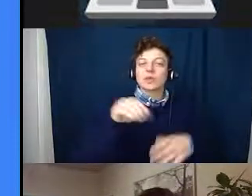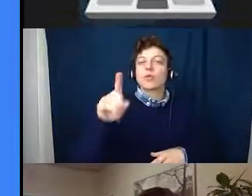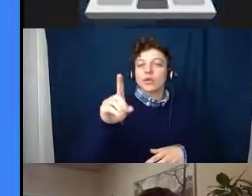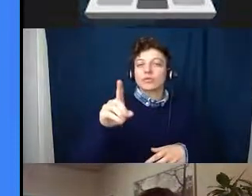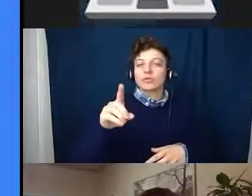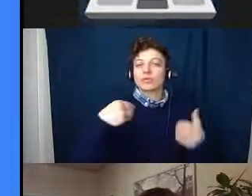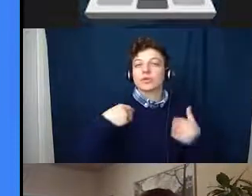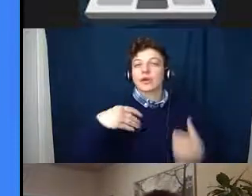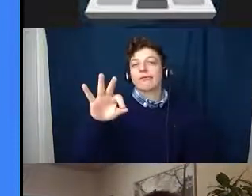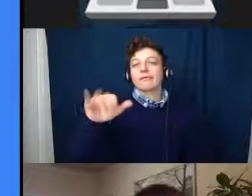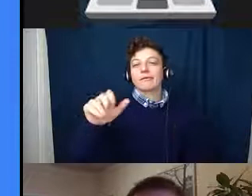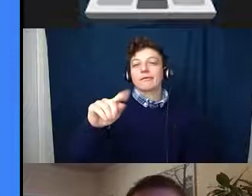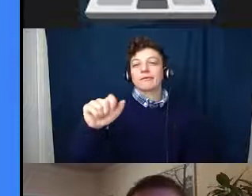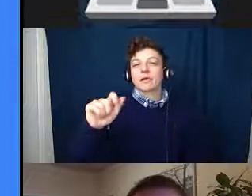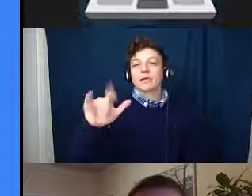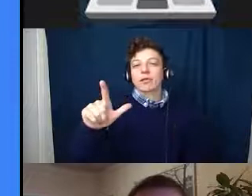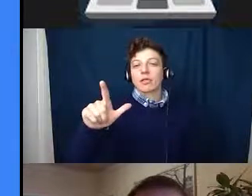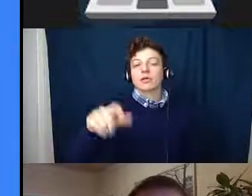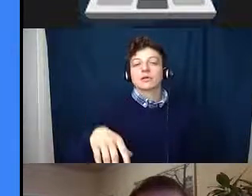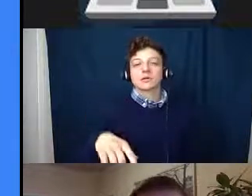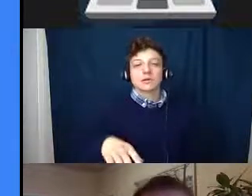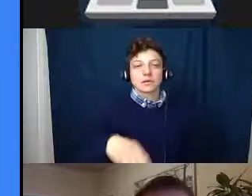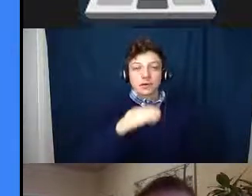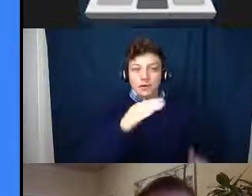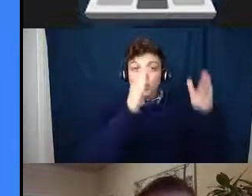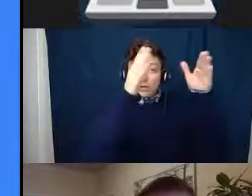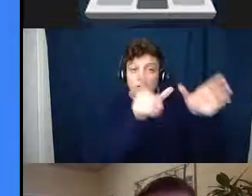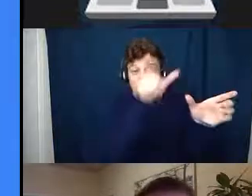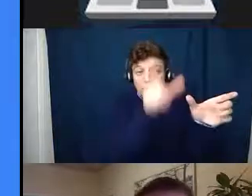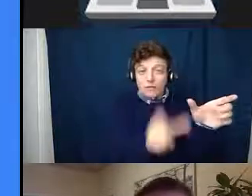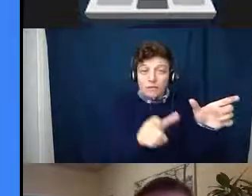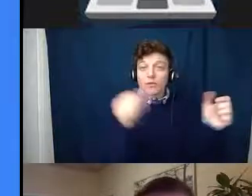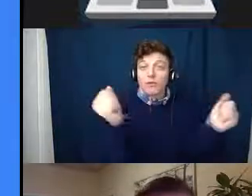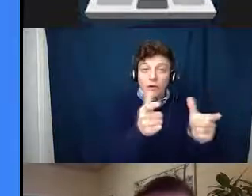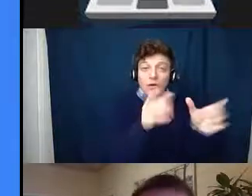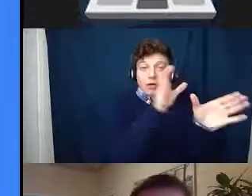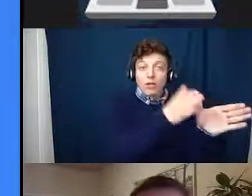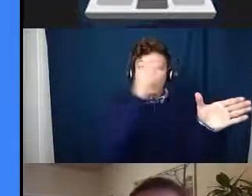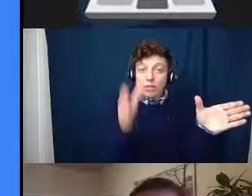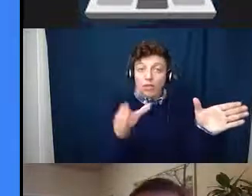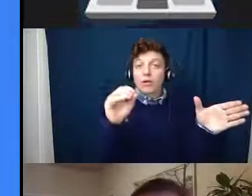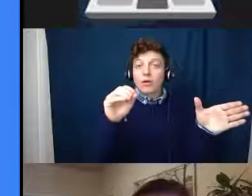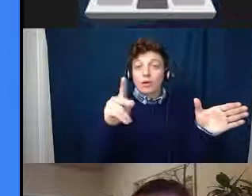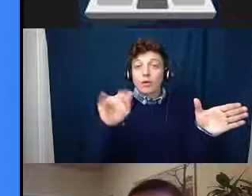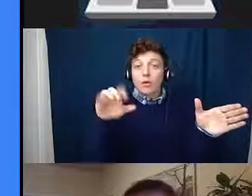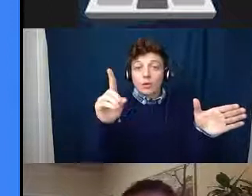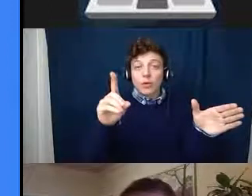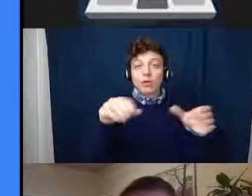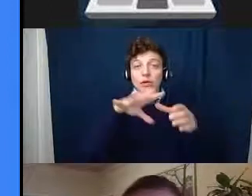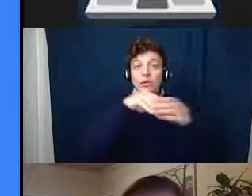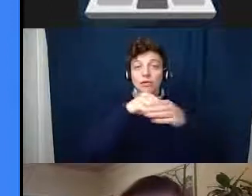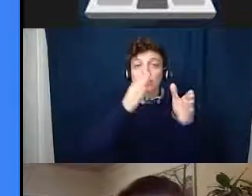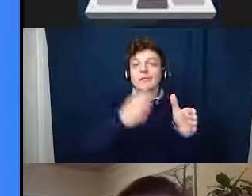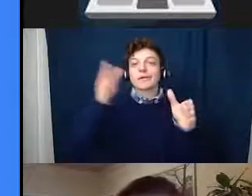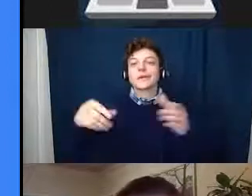all overdose deaths in Philly, opioid involved overdose deaths, and then stimulant involved overdose deaths.